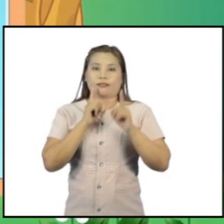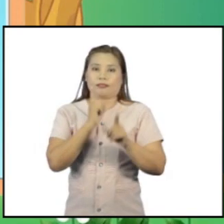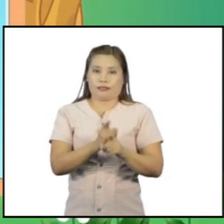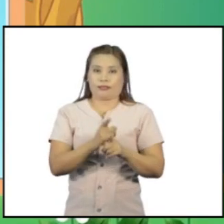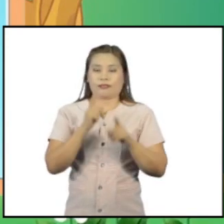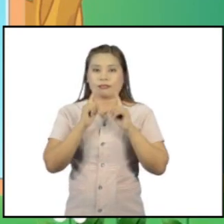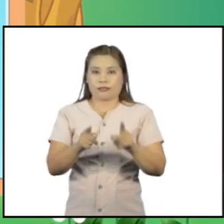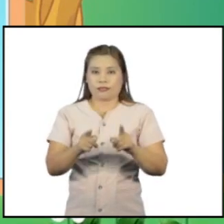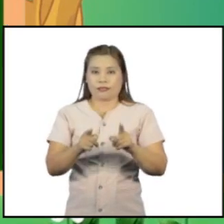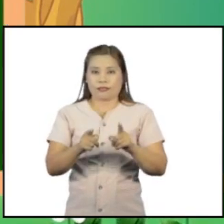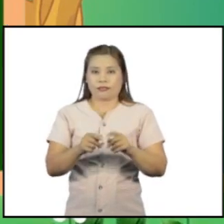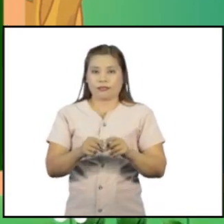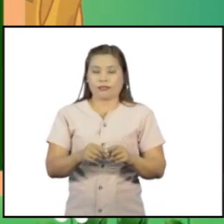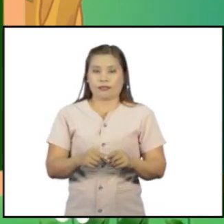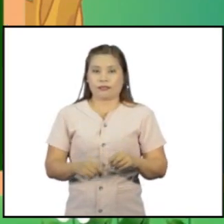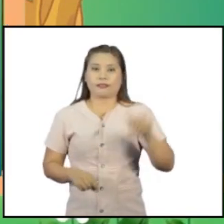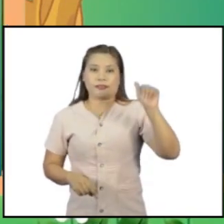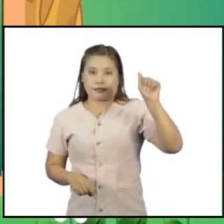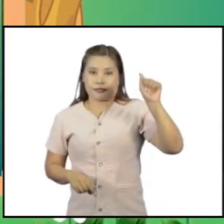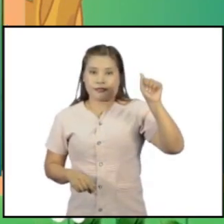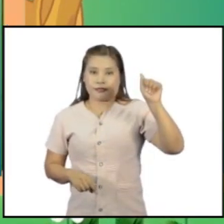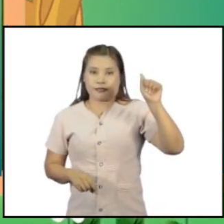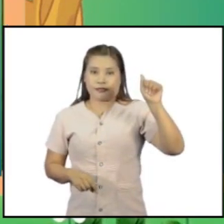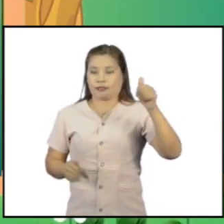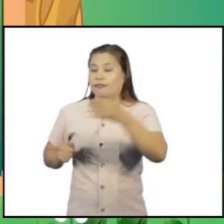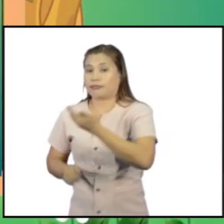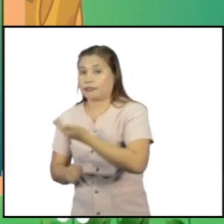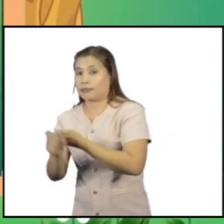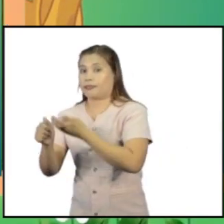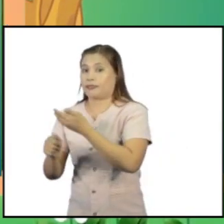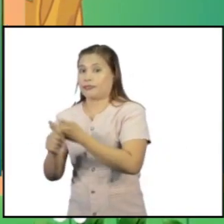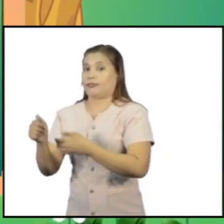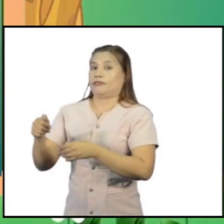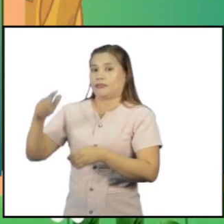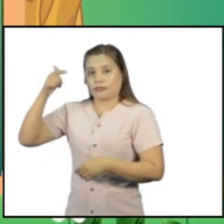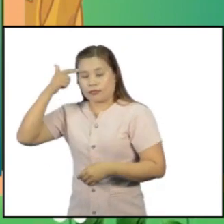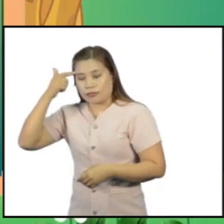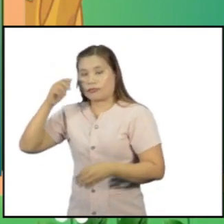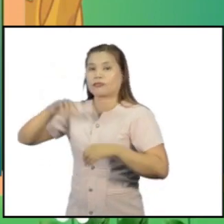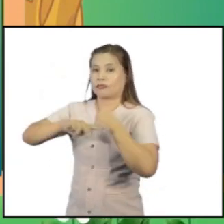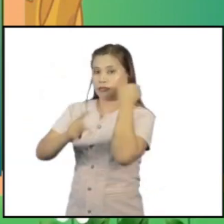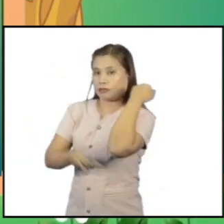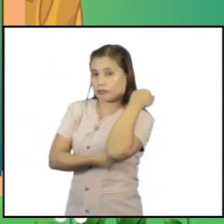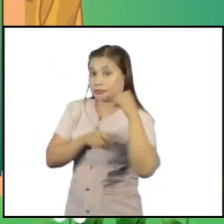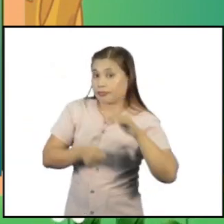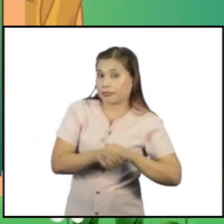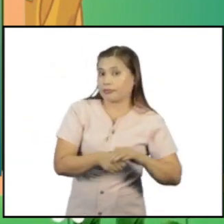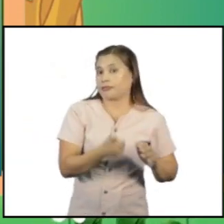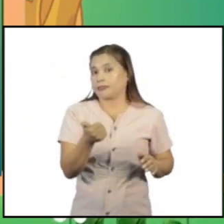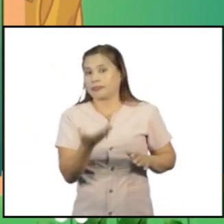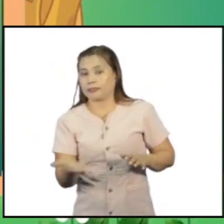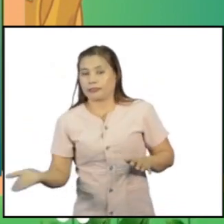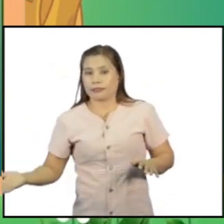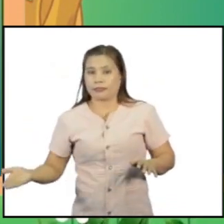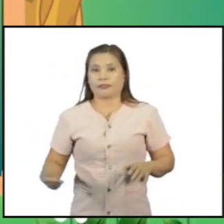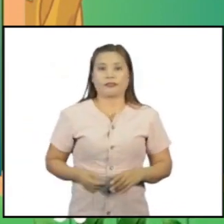answer is letter A. He threatened Gino to hide his bag and other